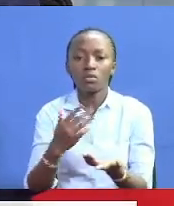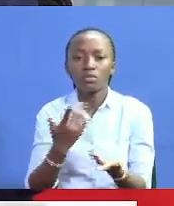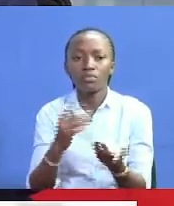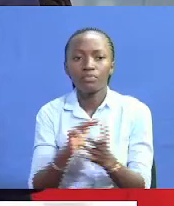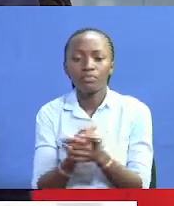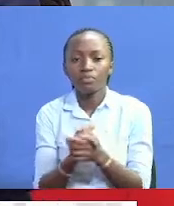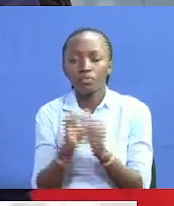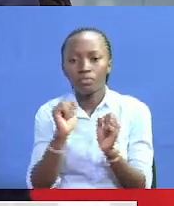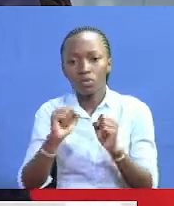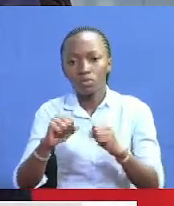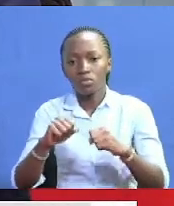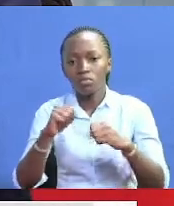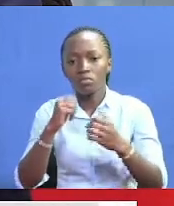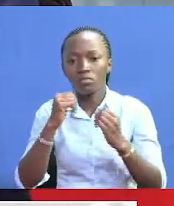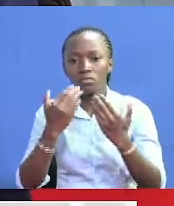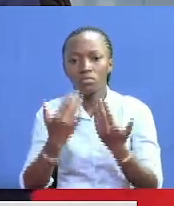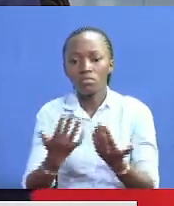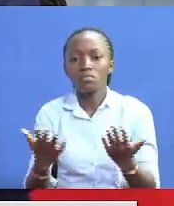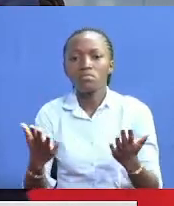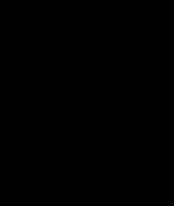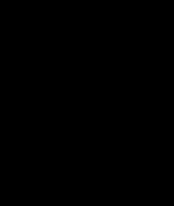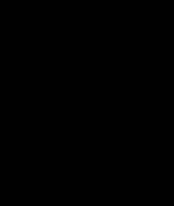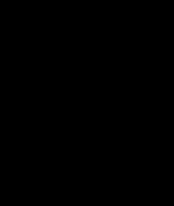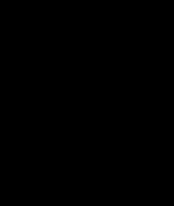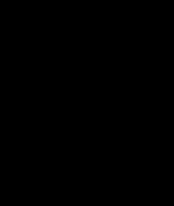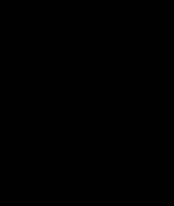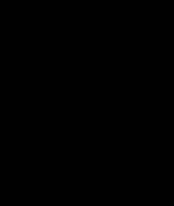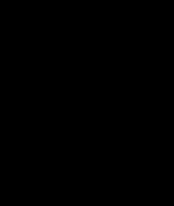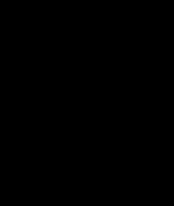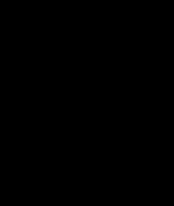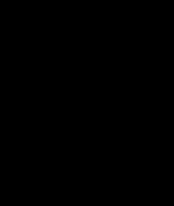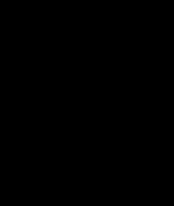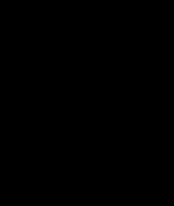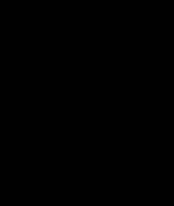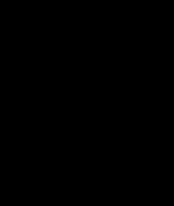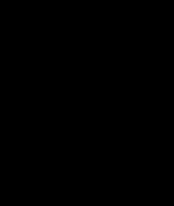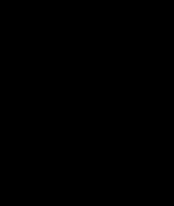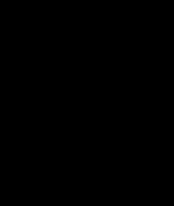not a particular strategy or particular,